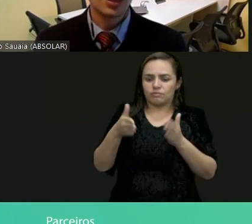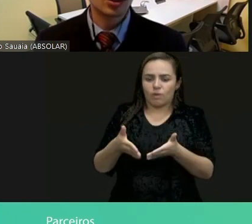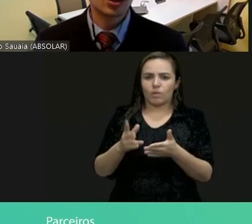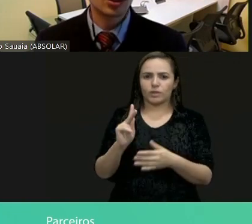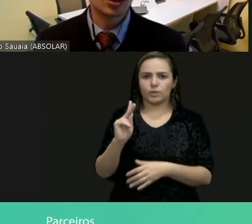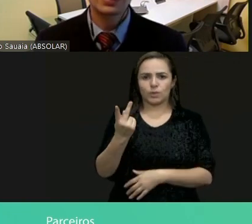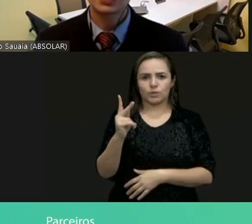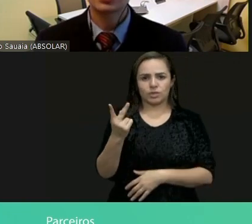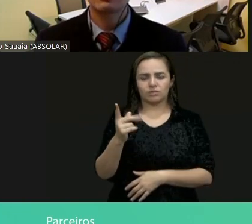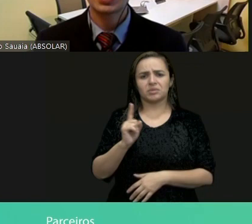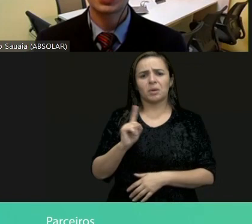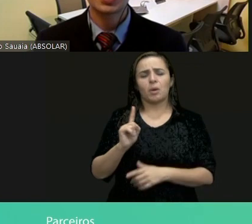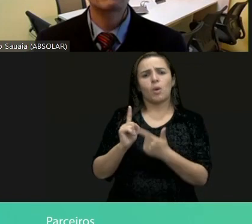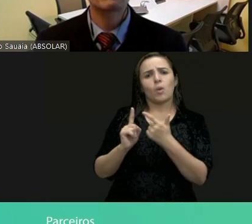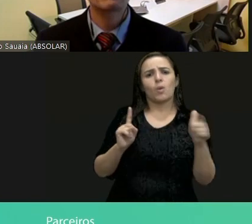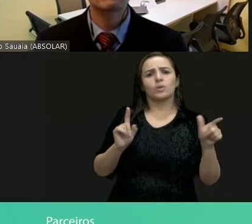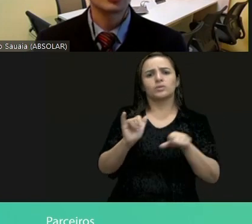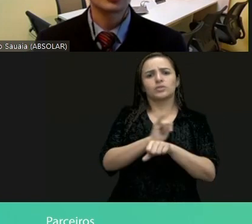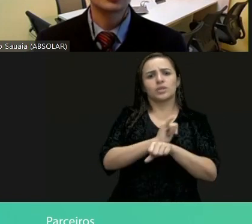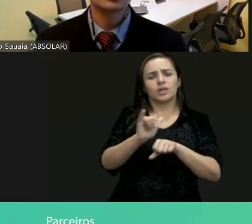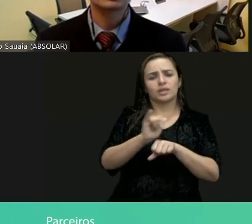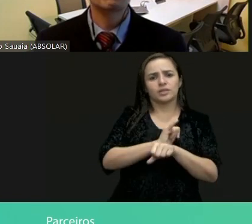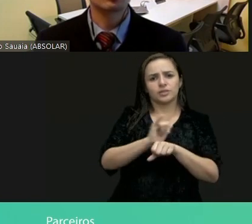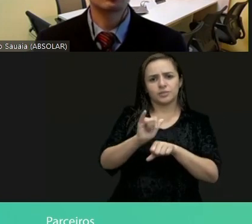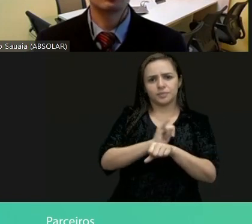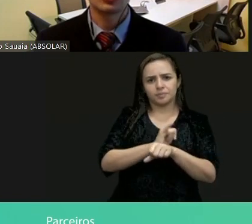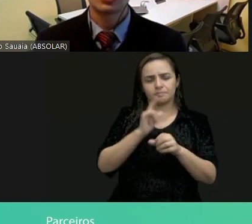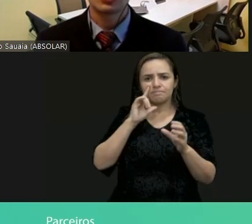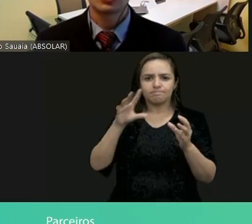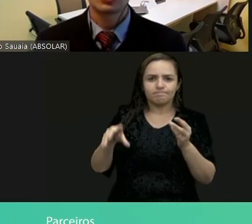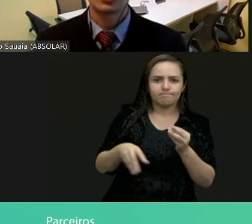hydrogen itself directly, but